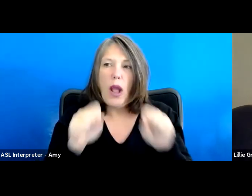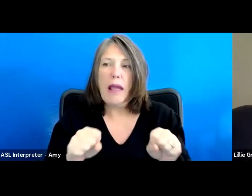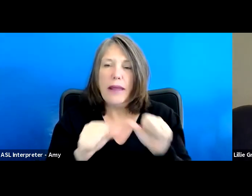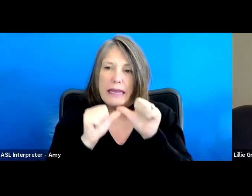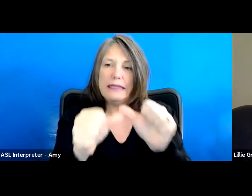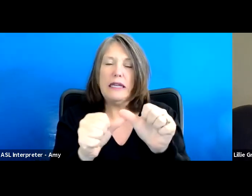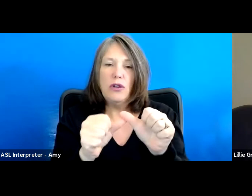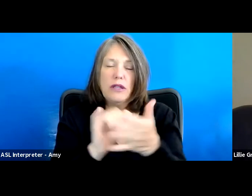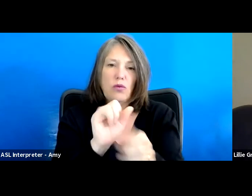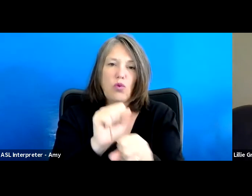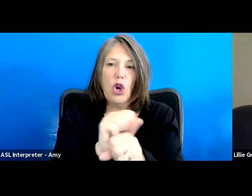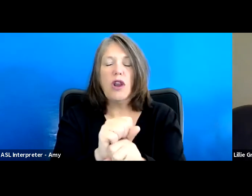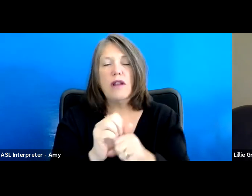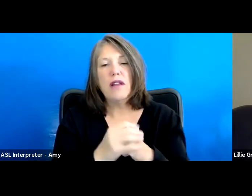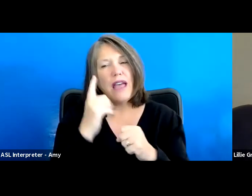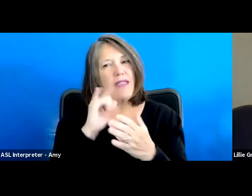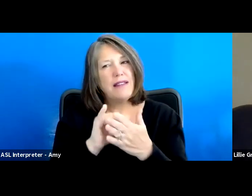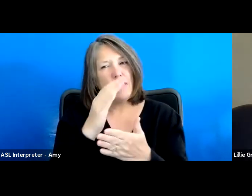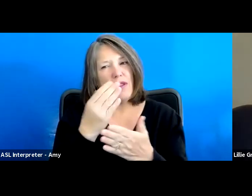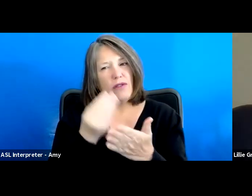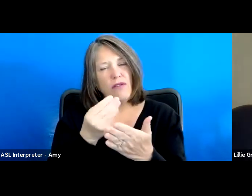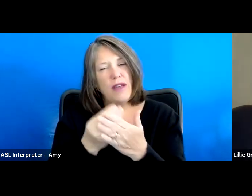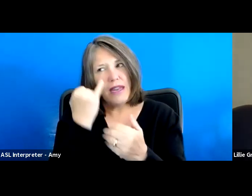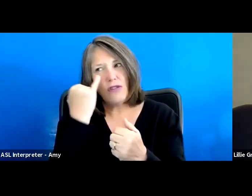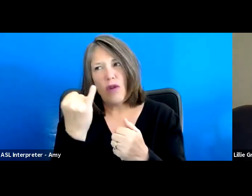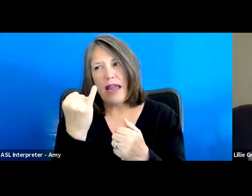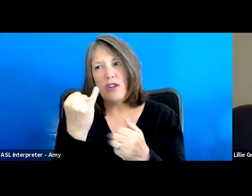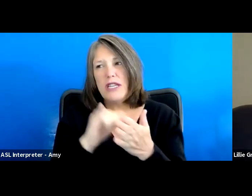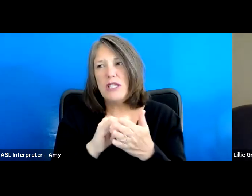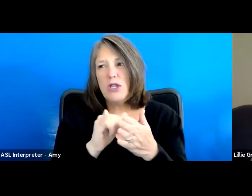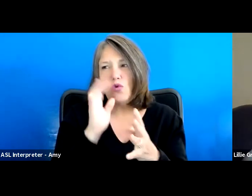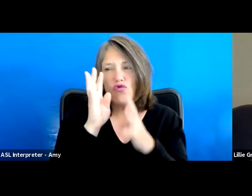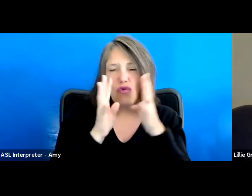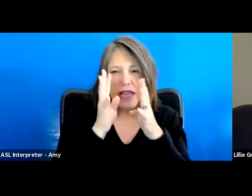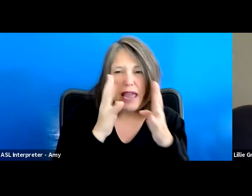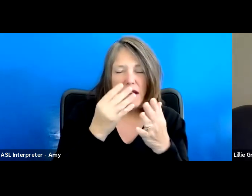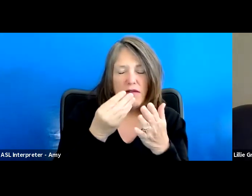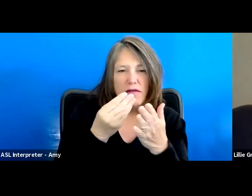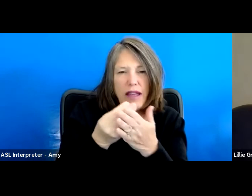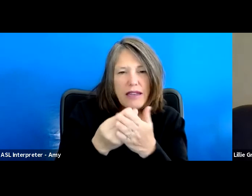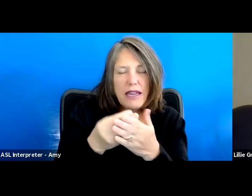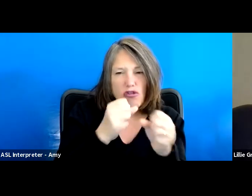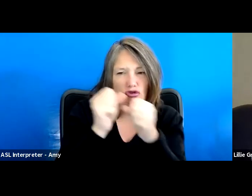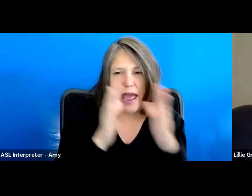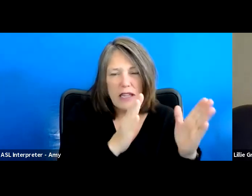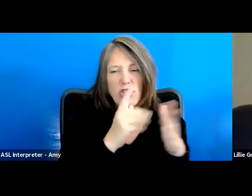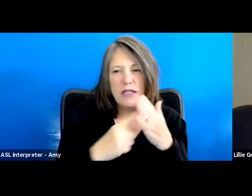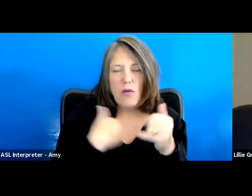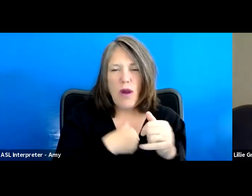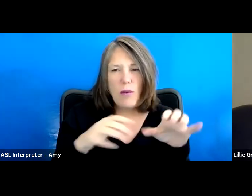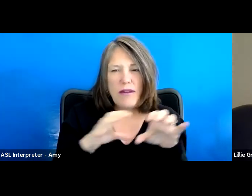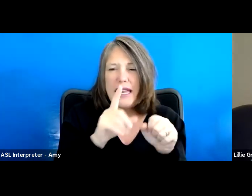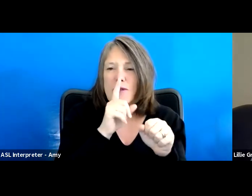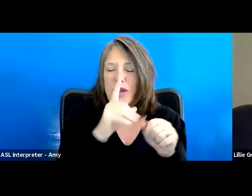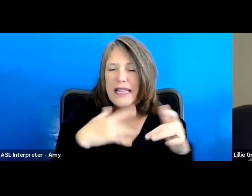future. And I think some of those funding strategies, those creative funding strategies and what the Ability Center has been able to do is